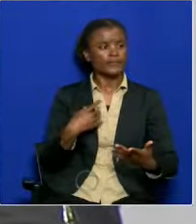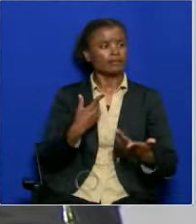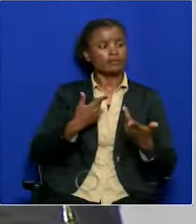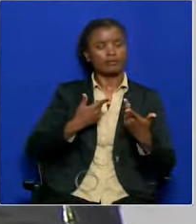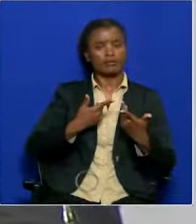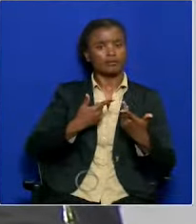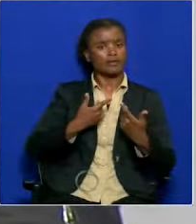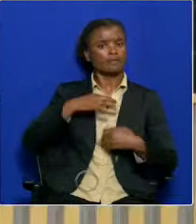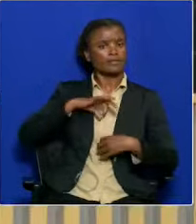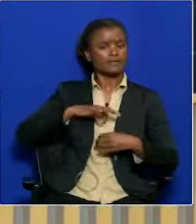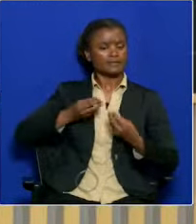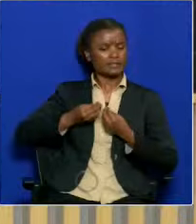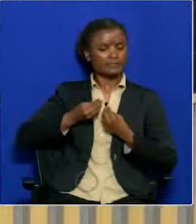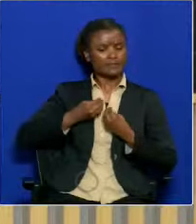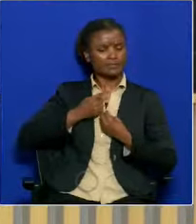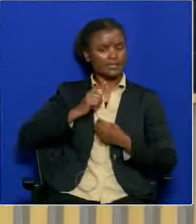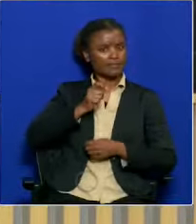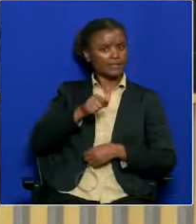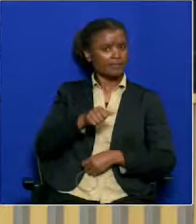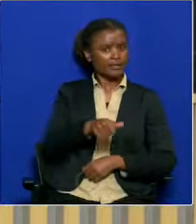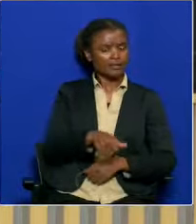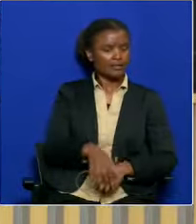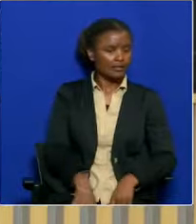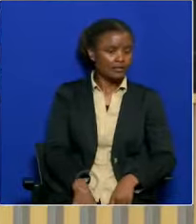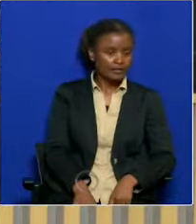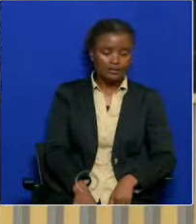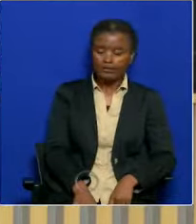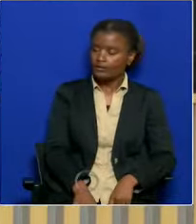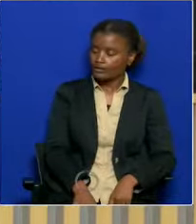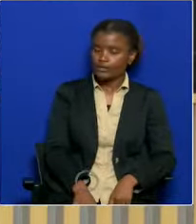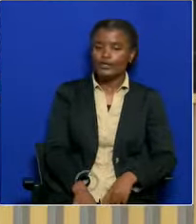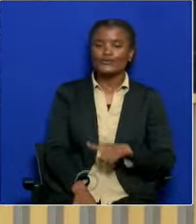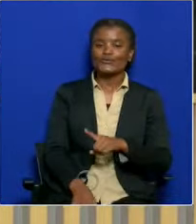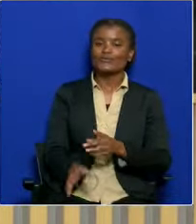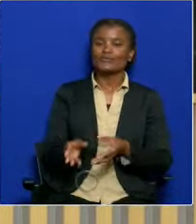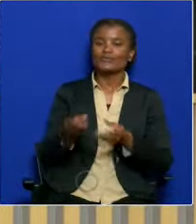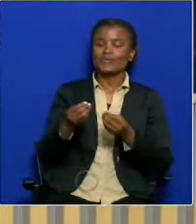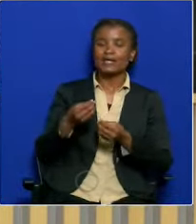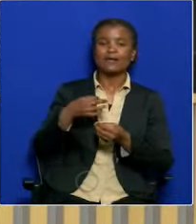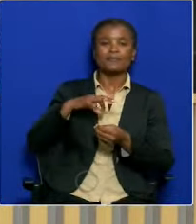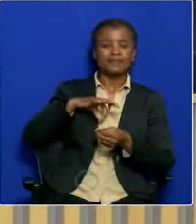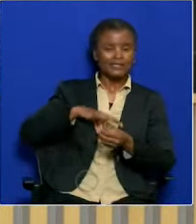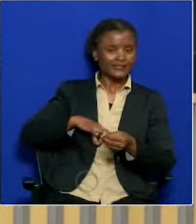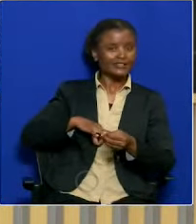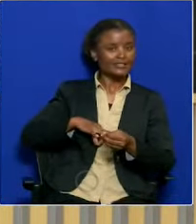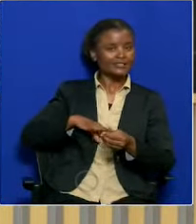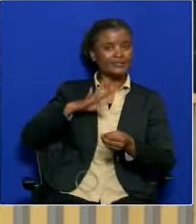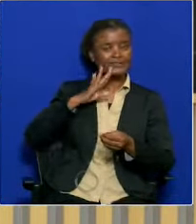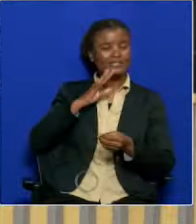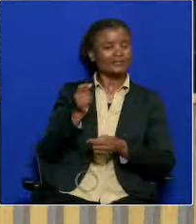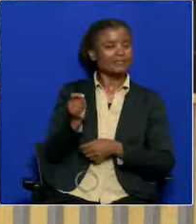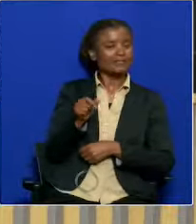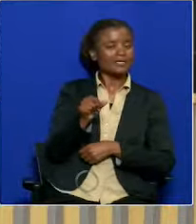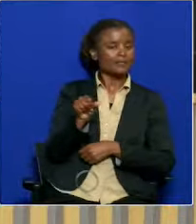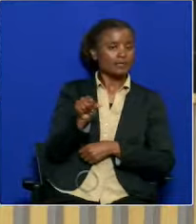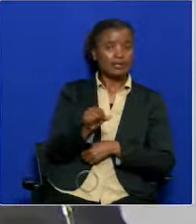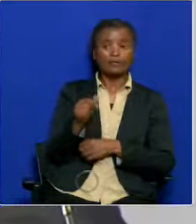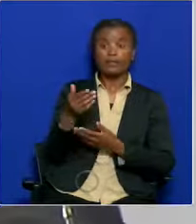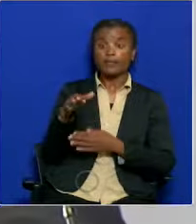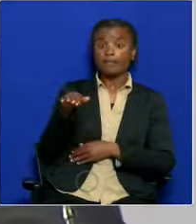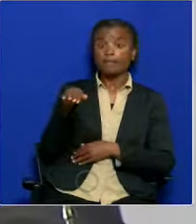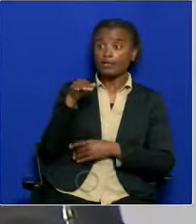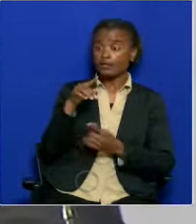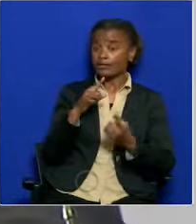General, you got an interest-free loan. How about that? If you had gone to the bank, you would have had to